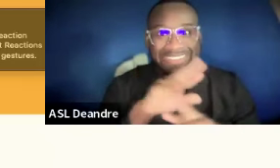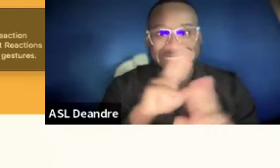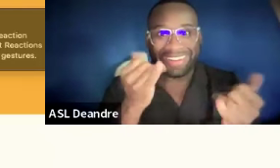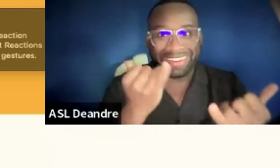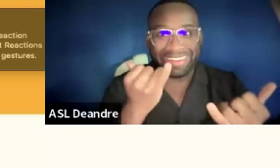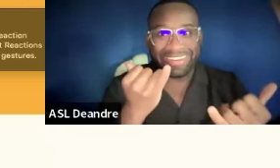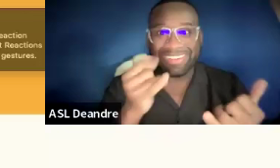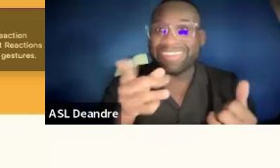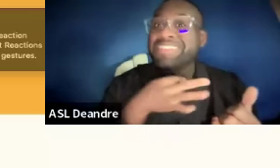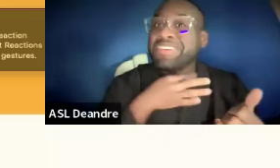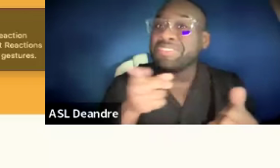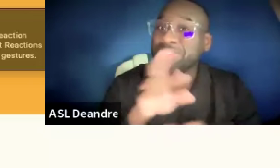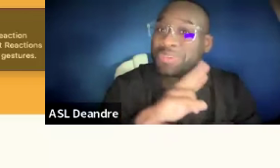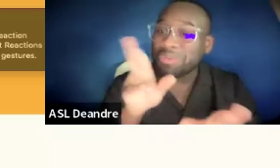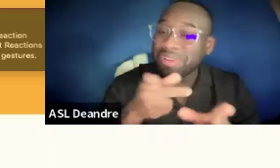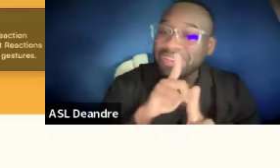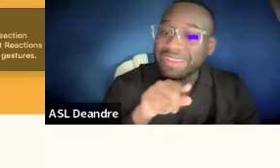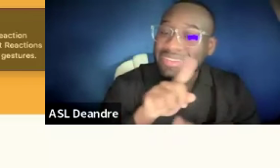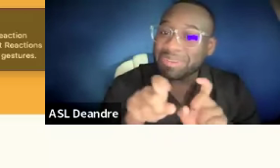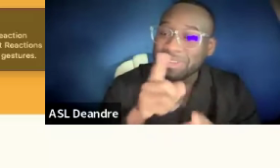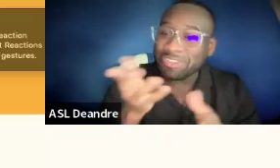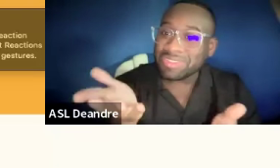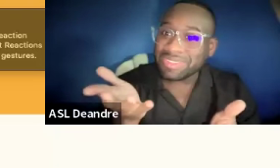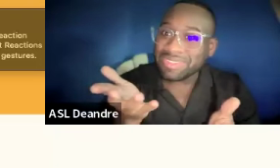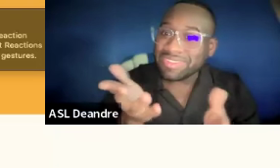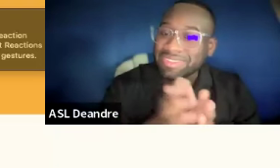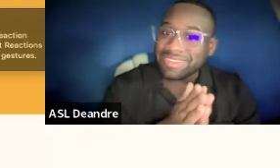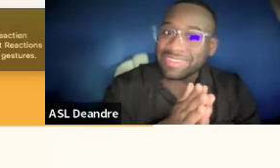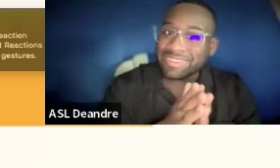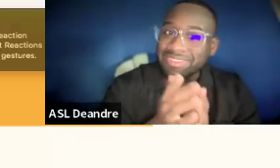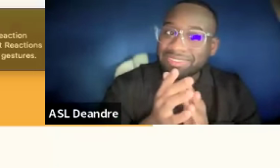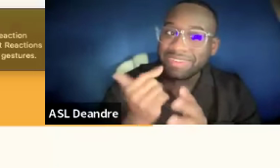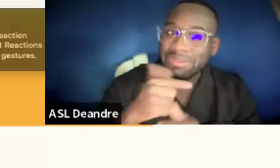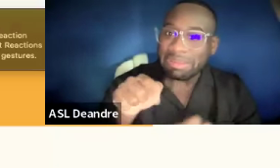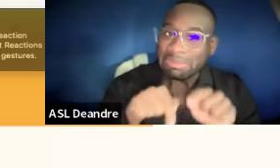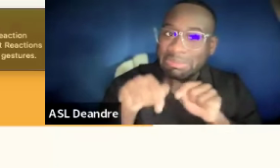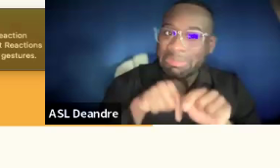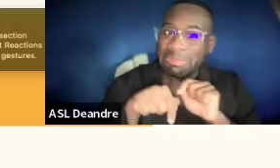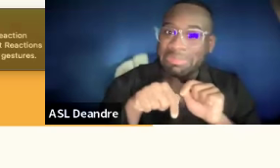you okay and ready to answer the question? We came back.